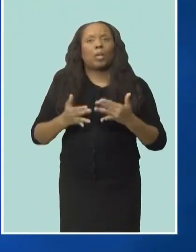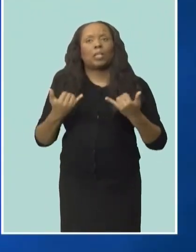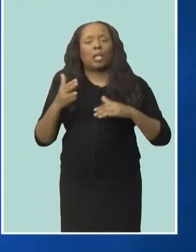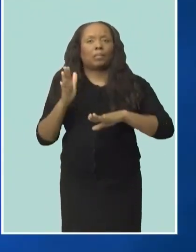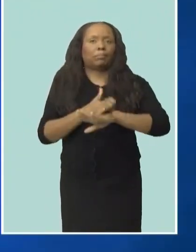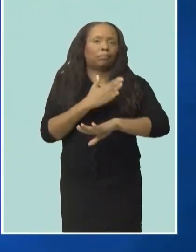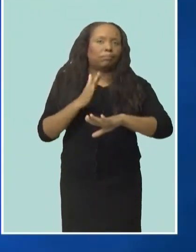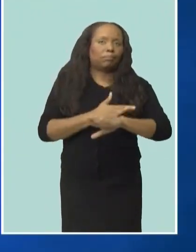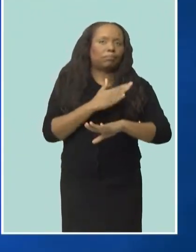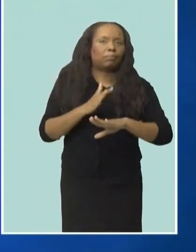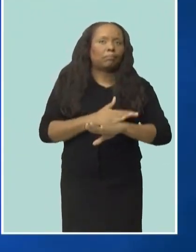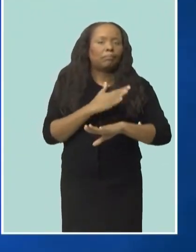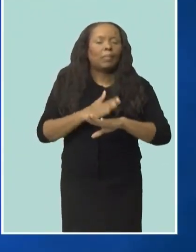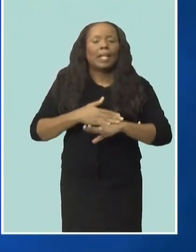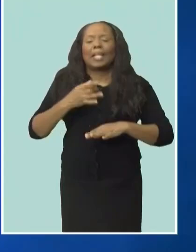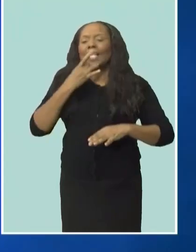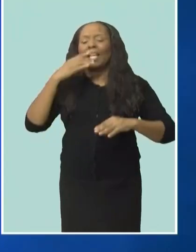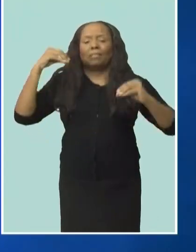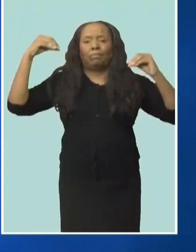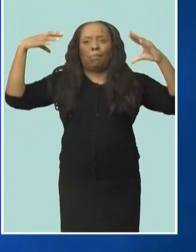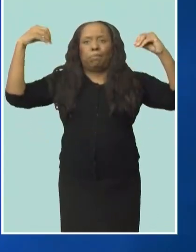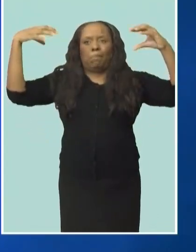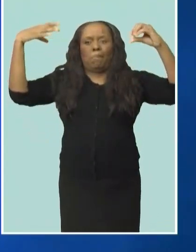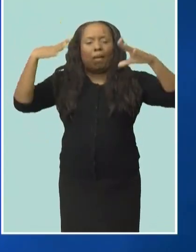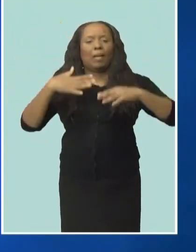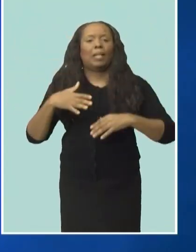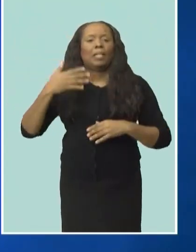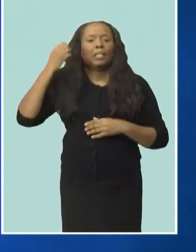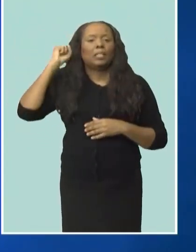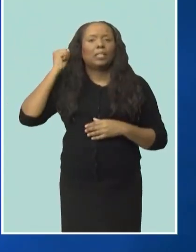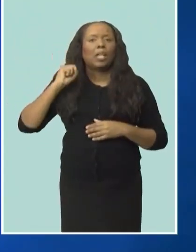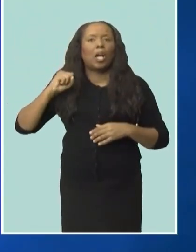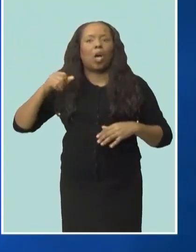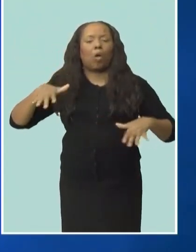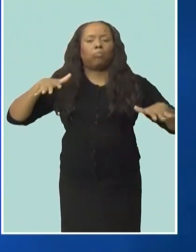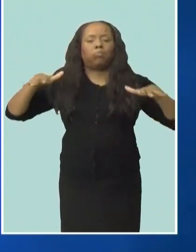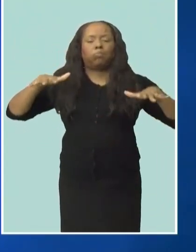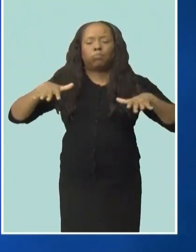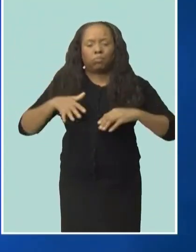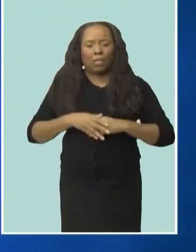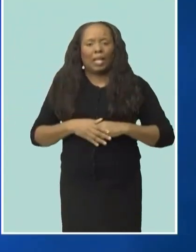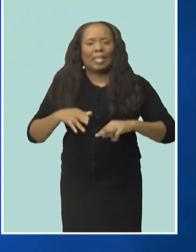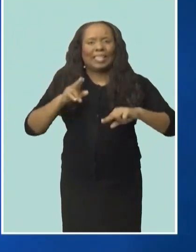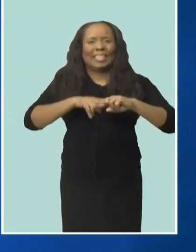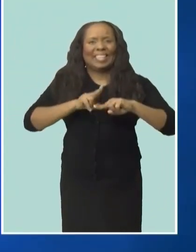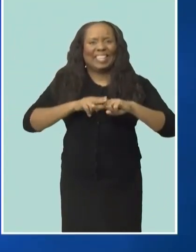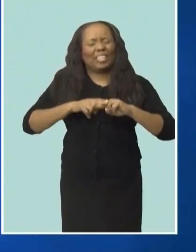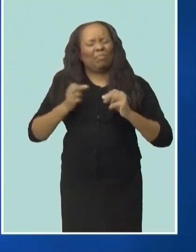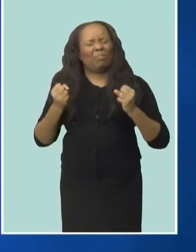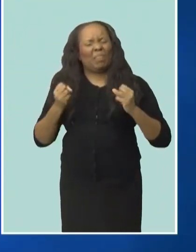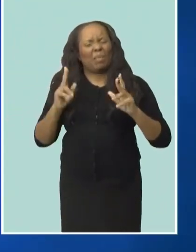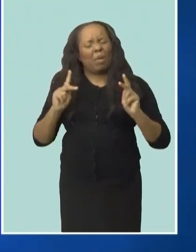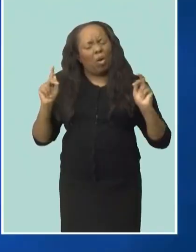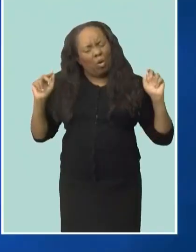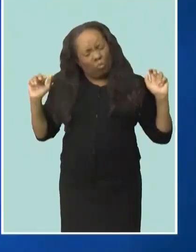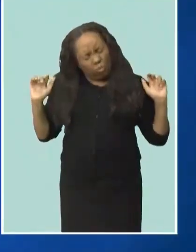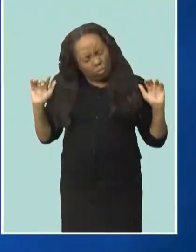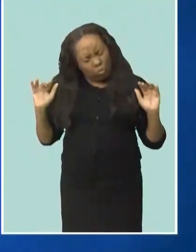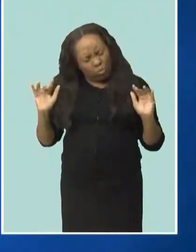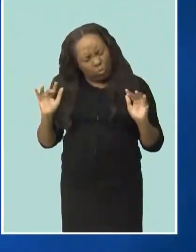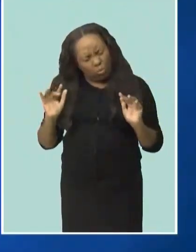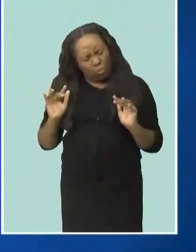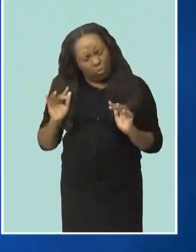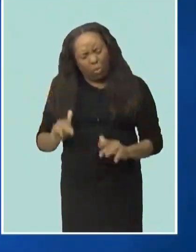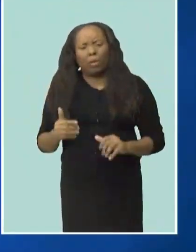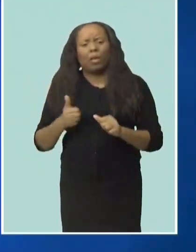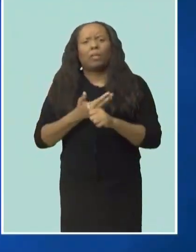in place, from lighting and sound to seating, for thousands of people expected to attend. With the stage set